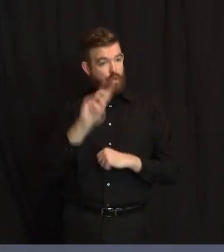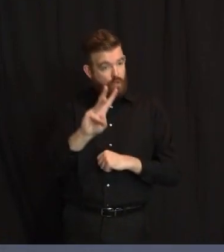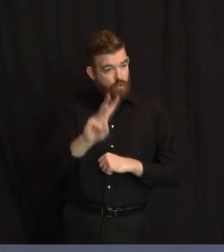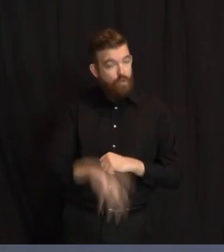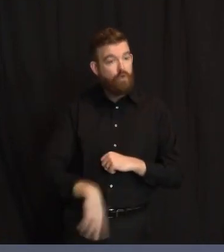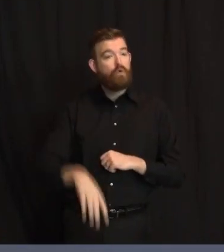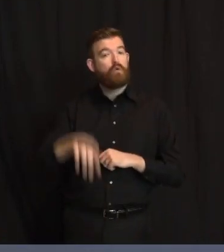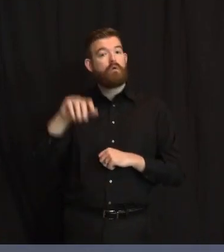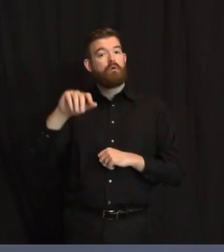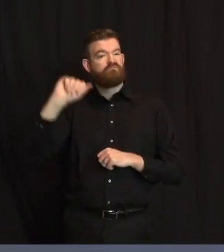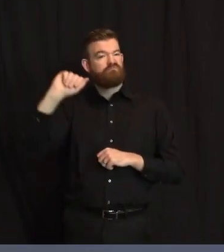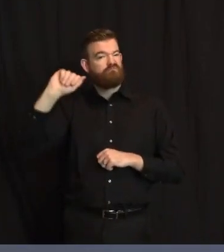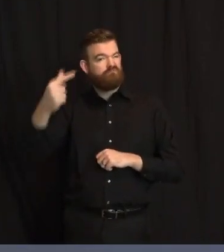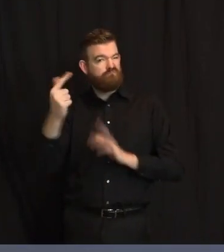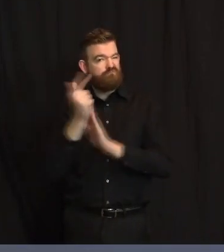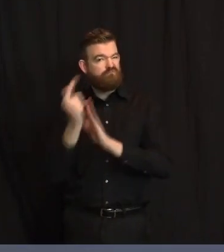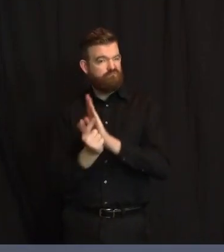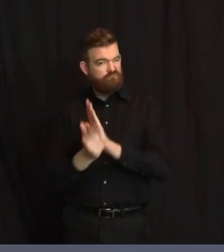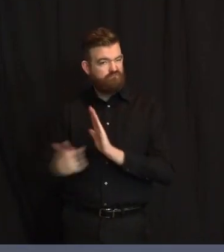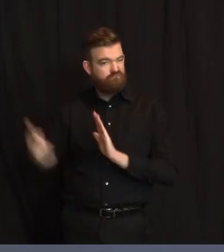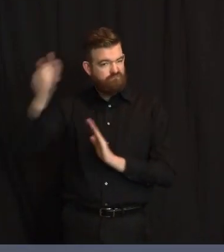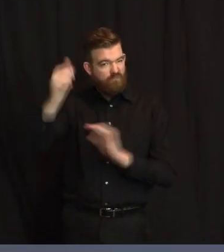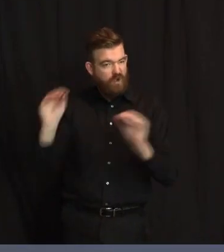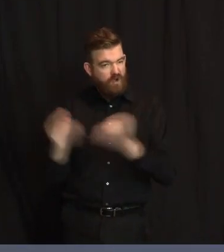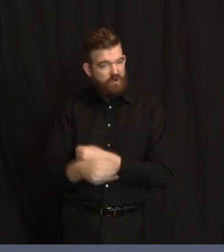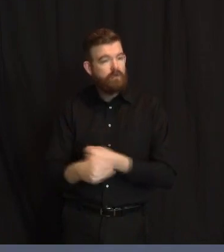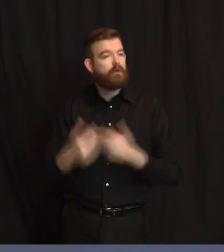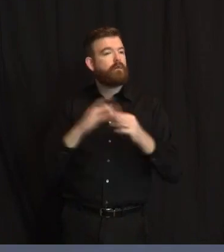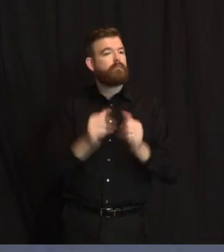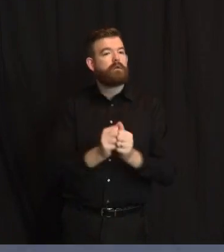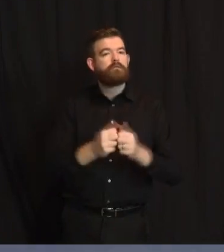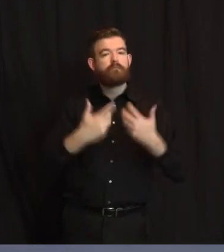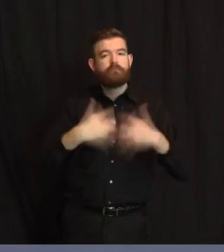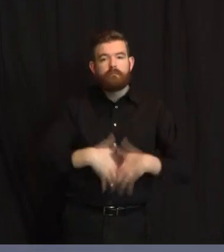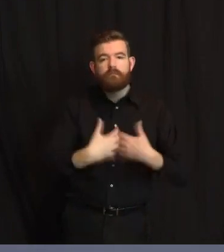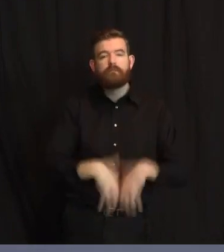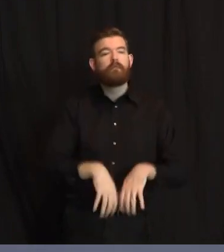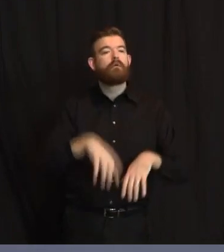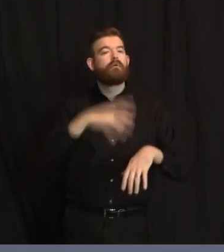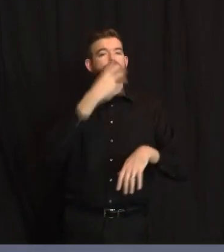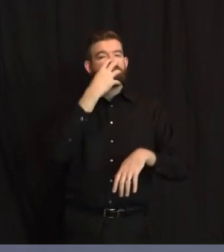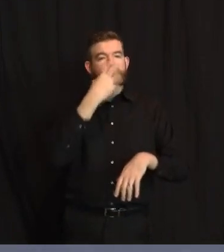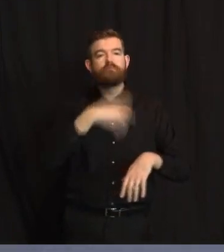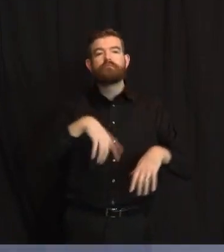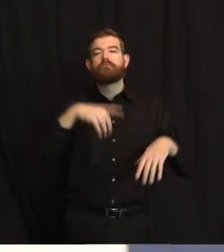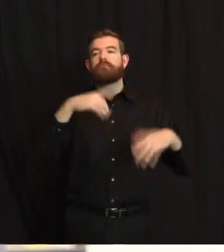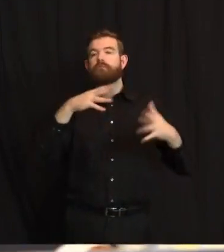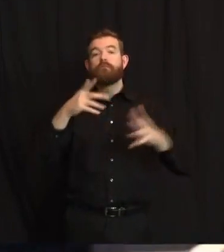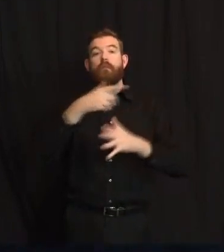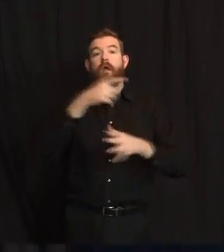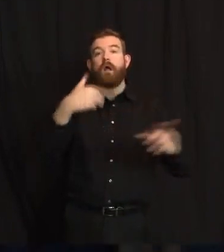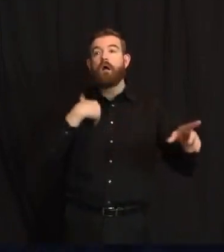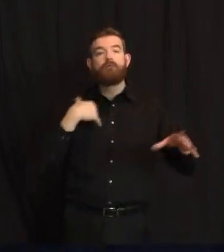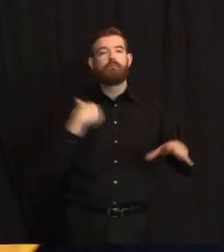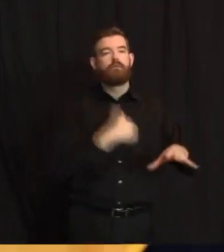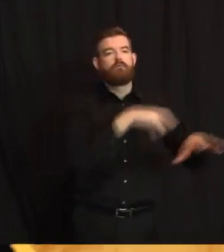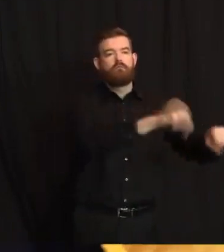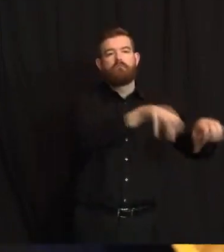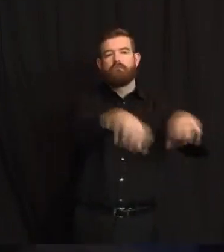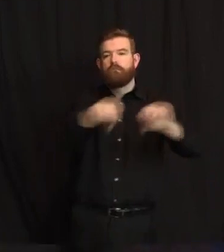equipment, but have not yet implemented that plan. Thank you. Brent. A few quick things.